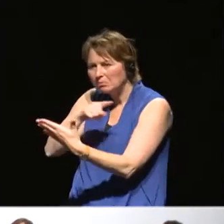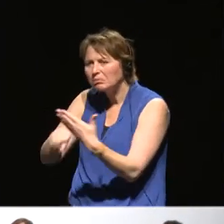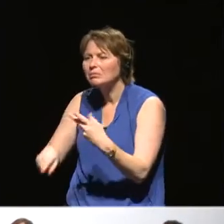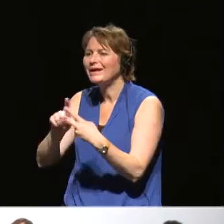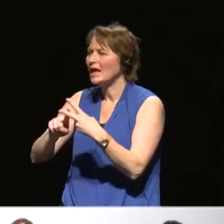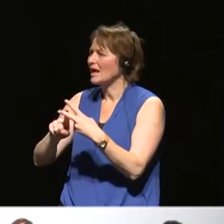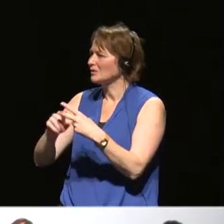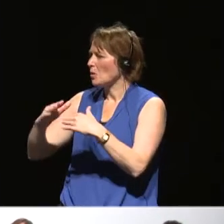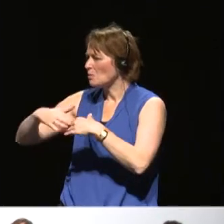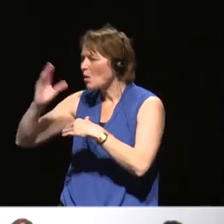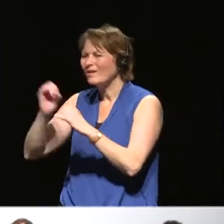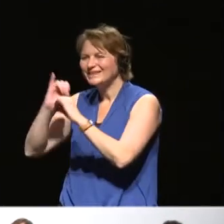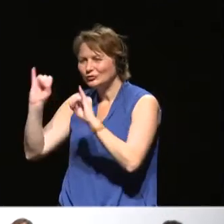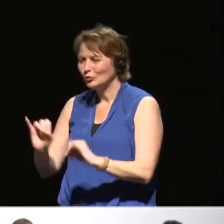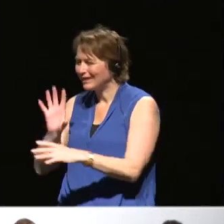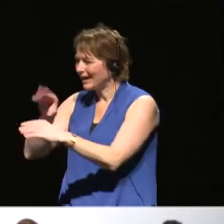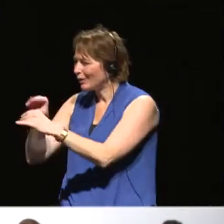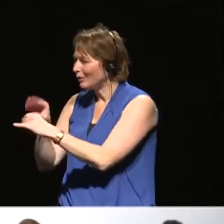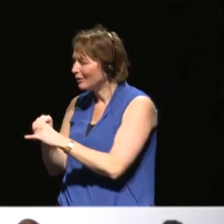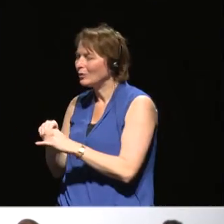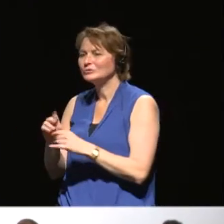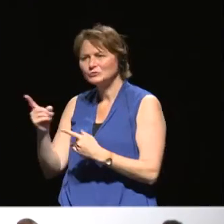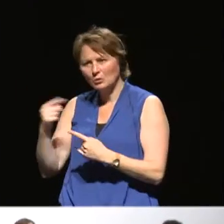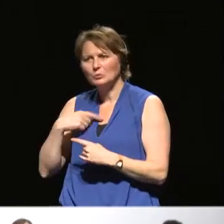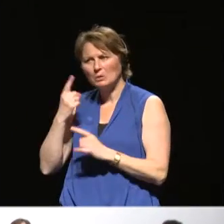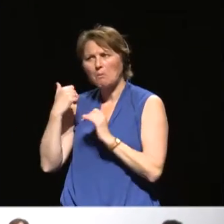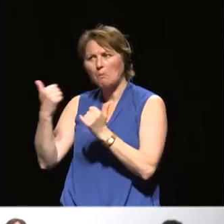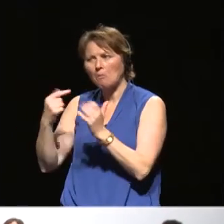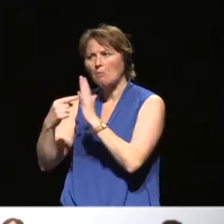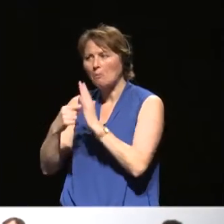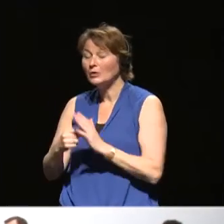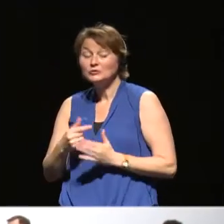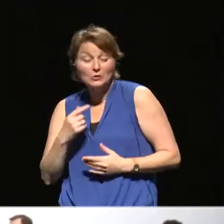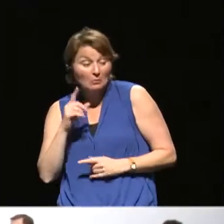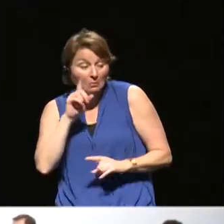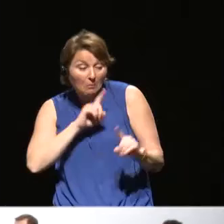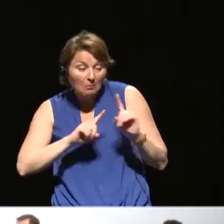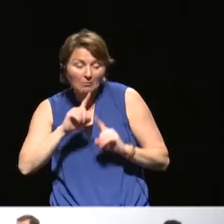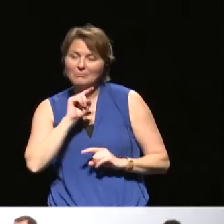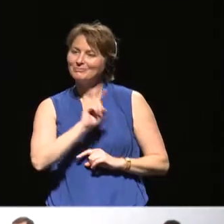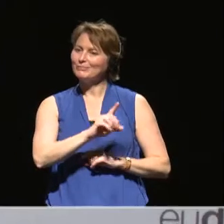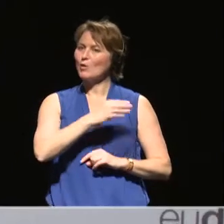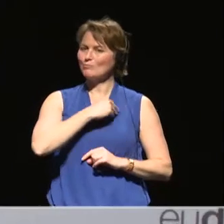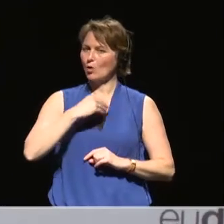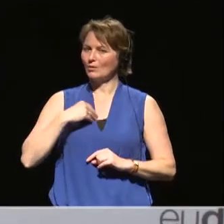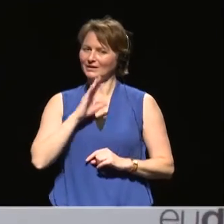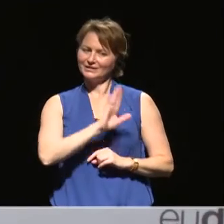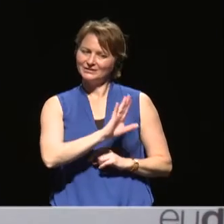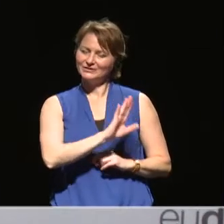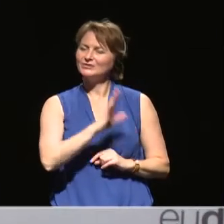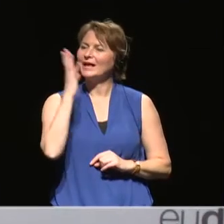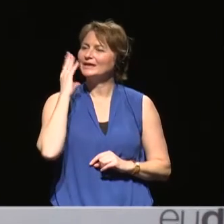I'm wondering if, from a Polish perspective, you, Minister, could also tell us something more about your